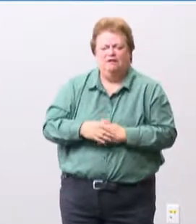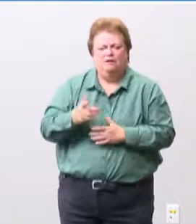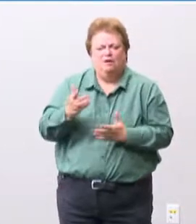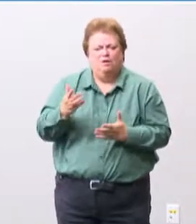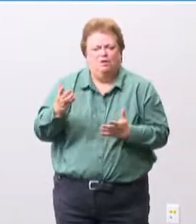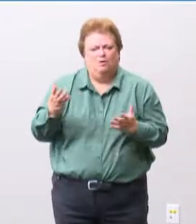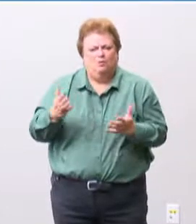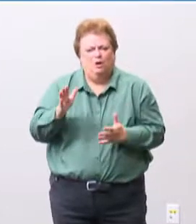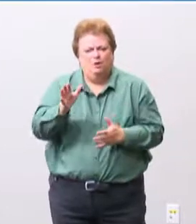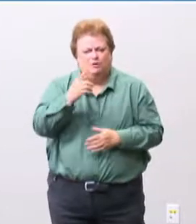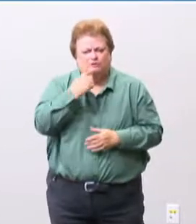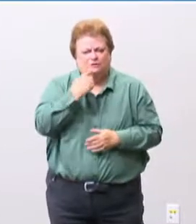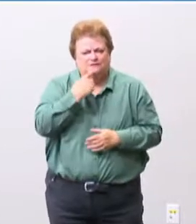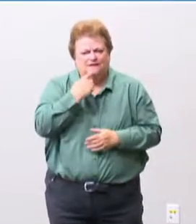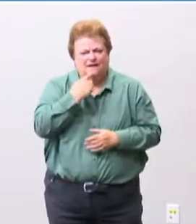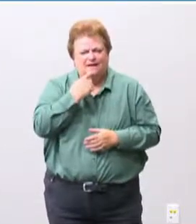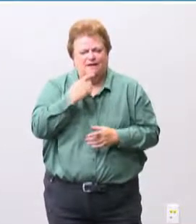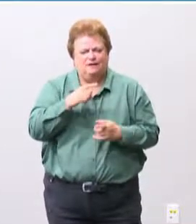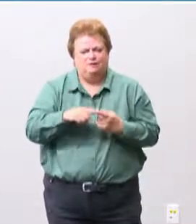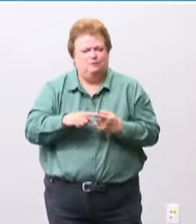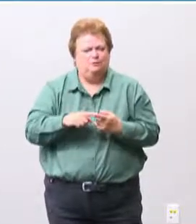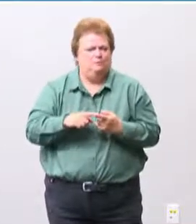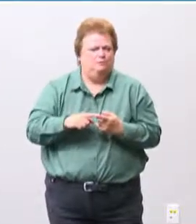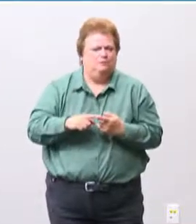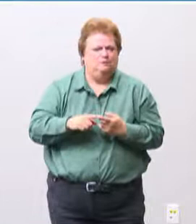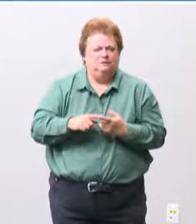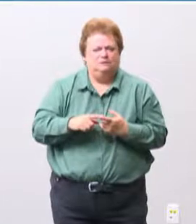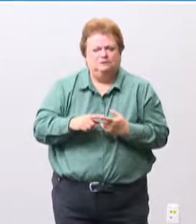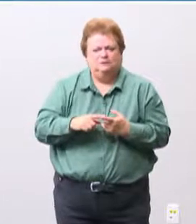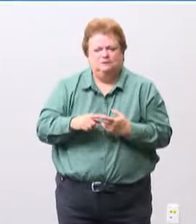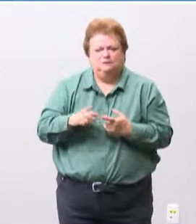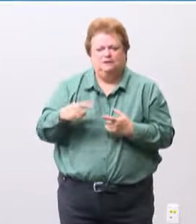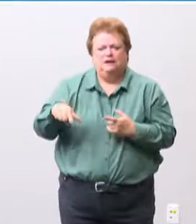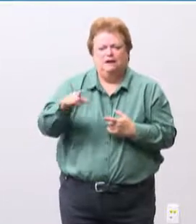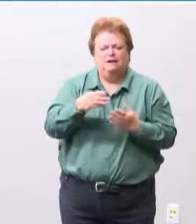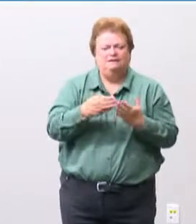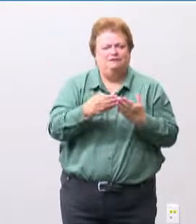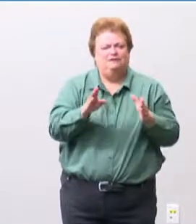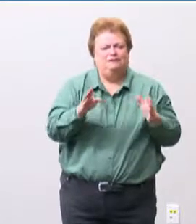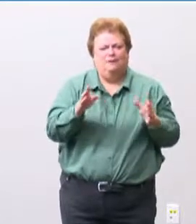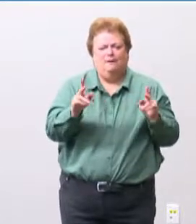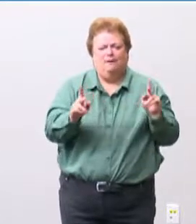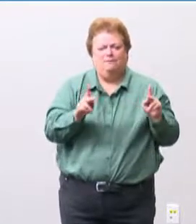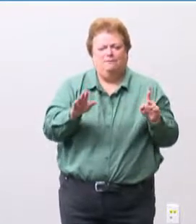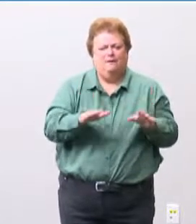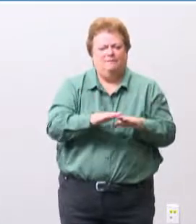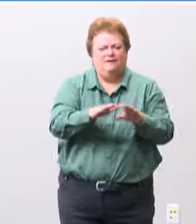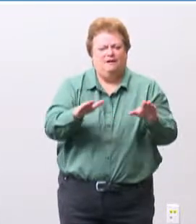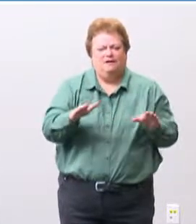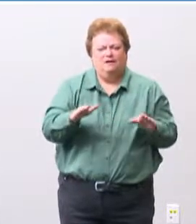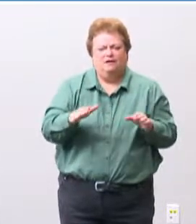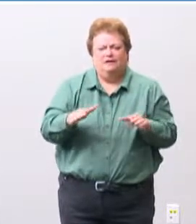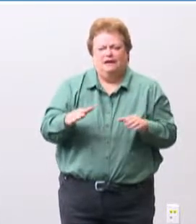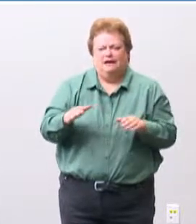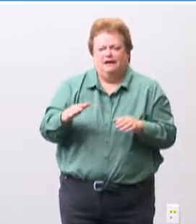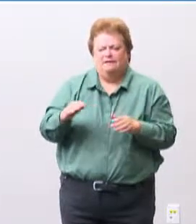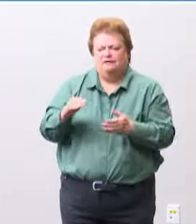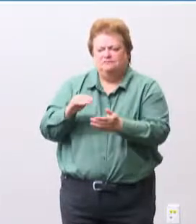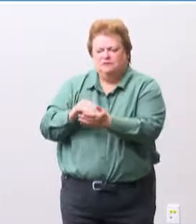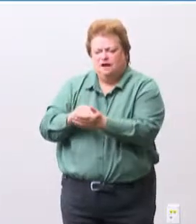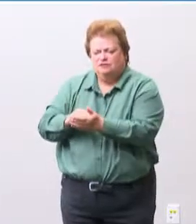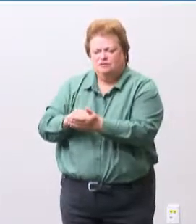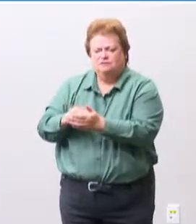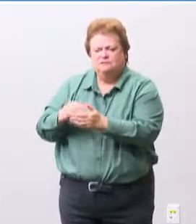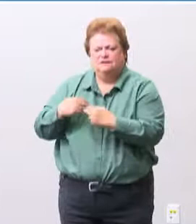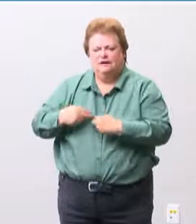say to kind of, the general public, the health providers, just